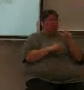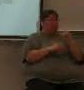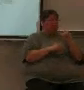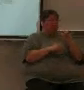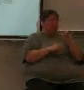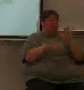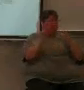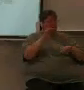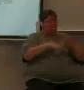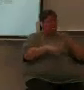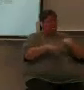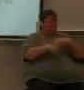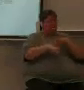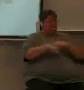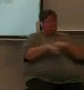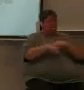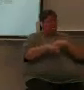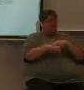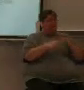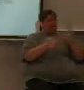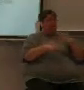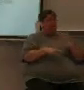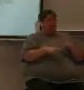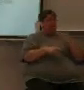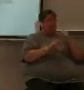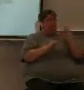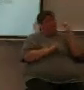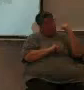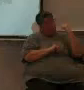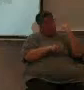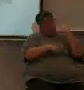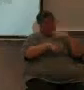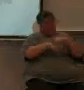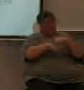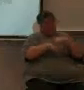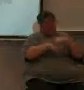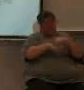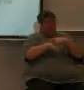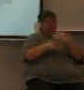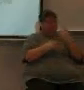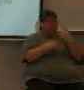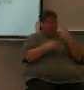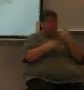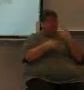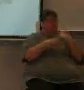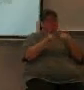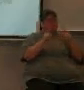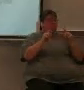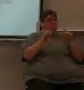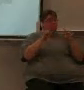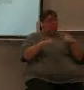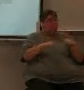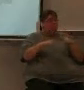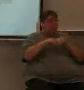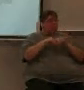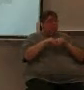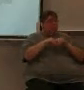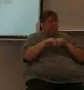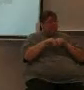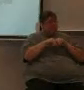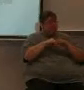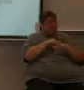a time, but there could be effects of chemicals that are either